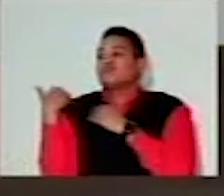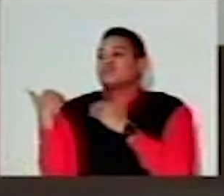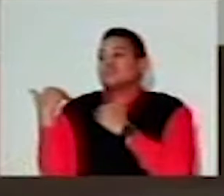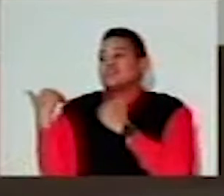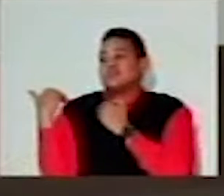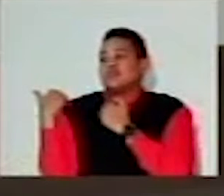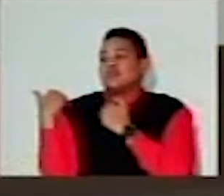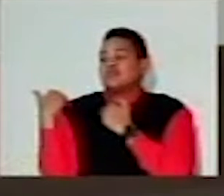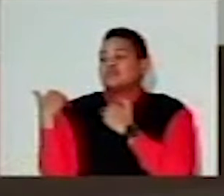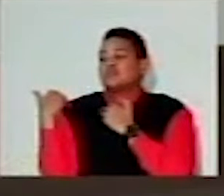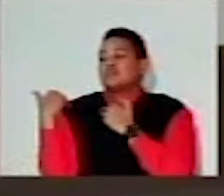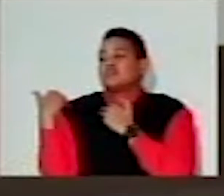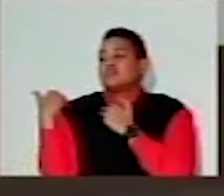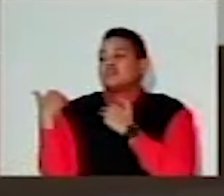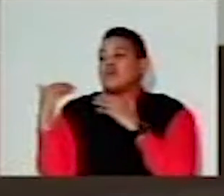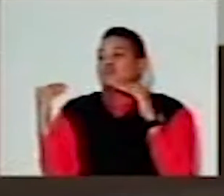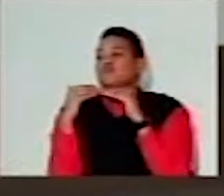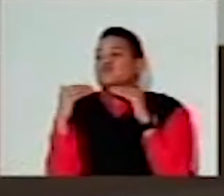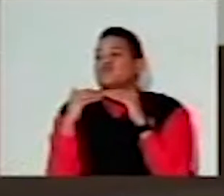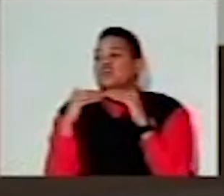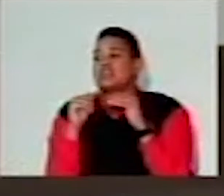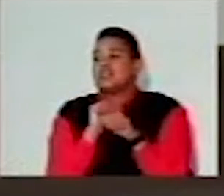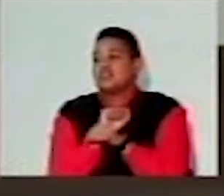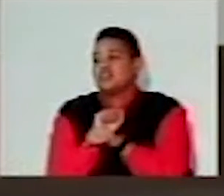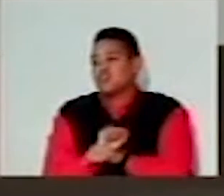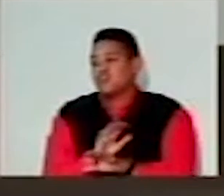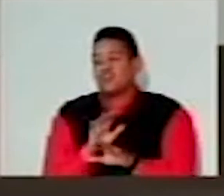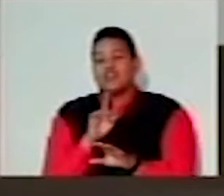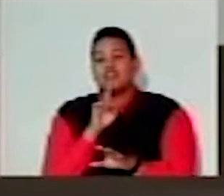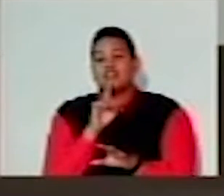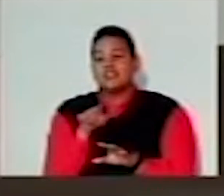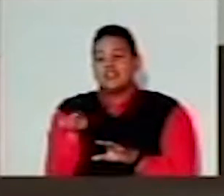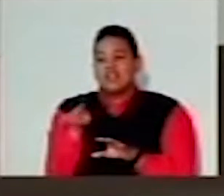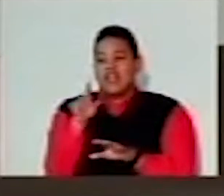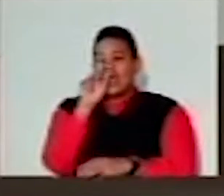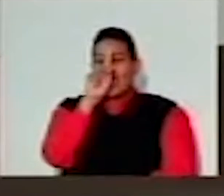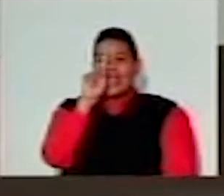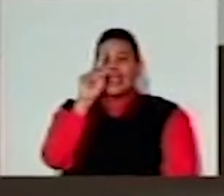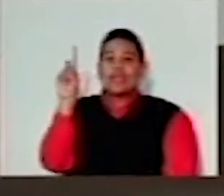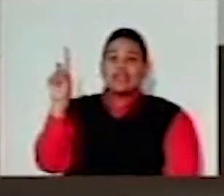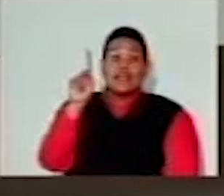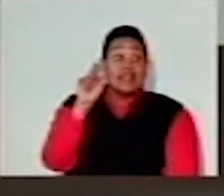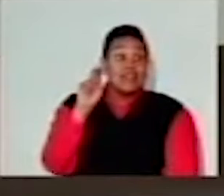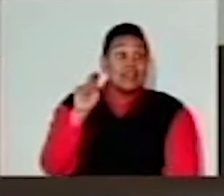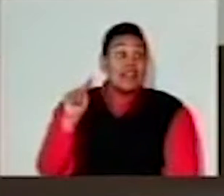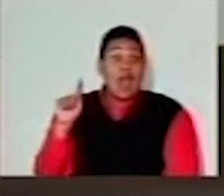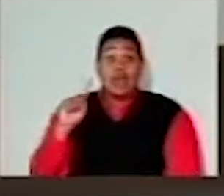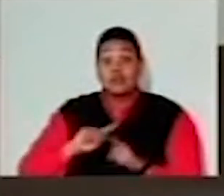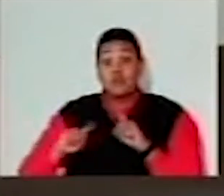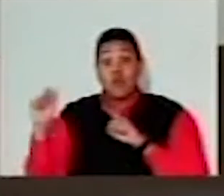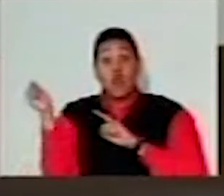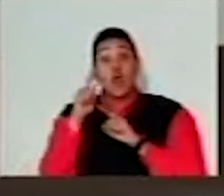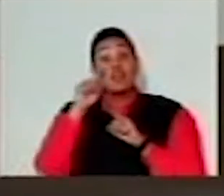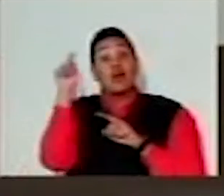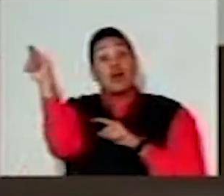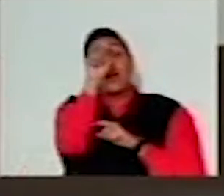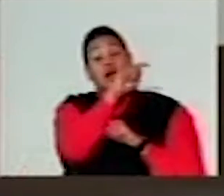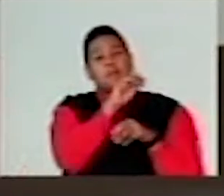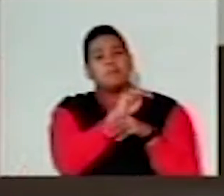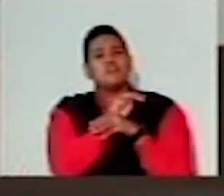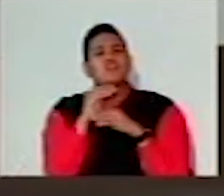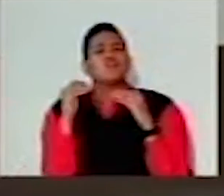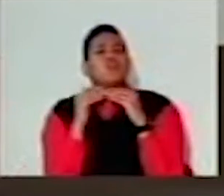responsibility, and it was Justice and Security, Honorable K.D. Knight. But all other ministers of justice